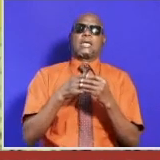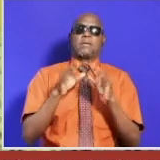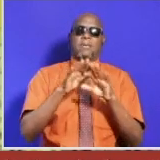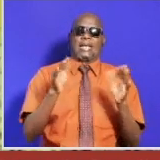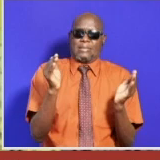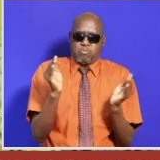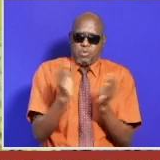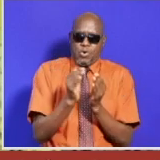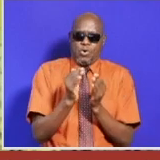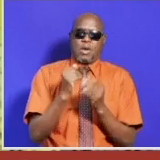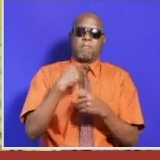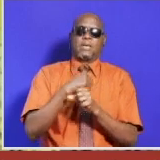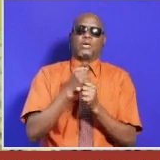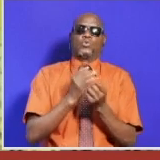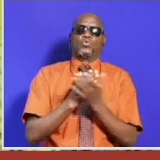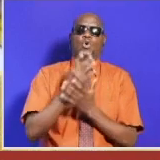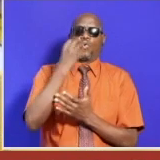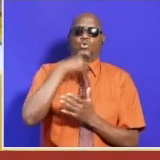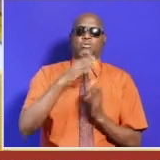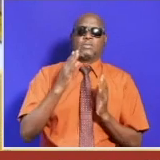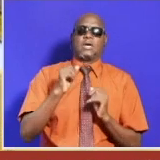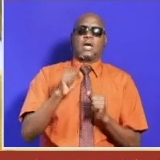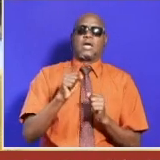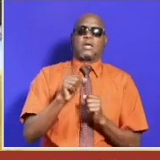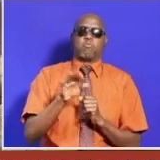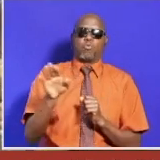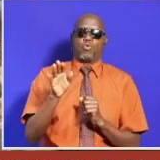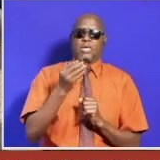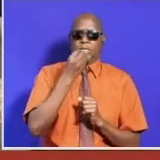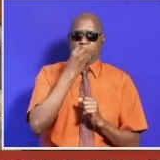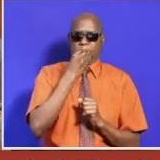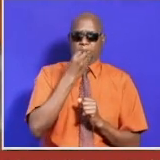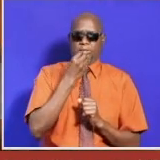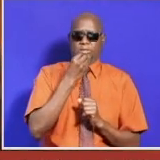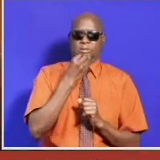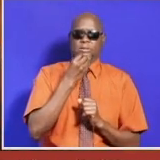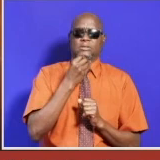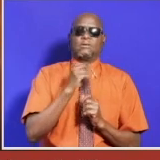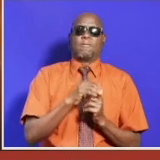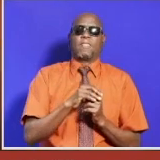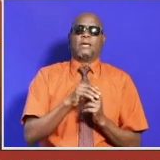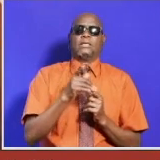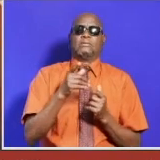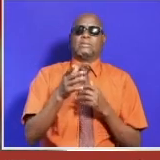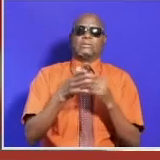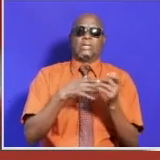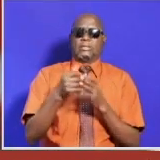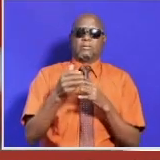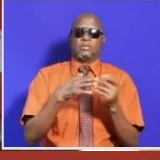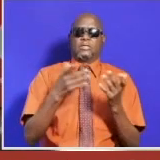and ensures consumers can have cereal breakfast consistently, regardless of